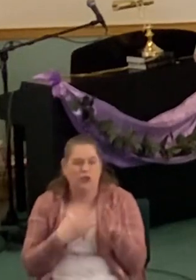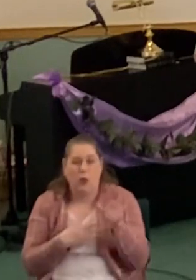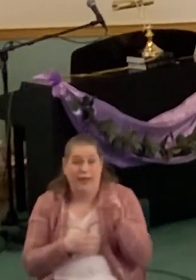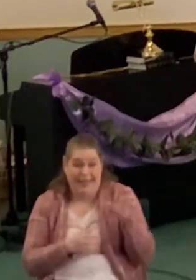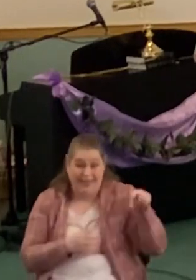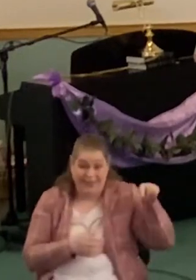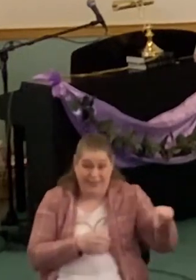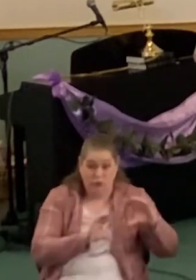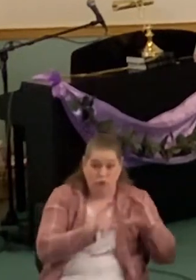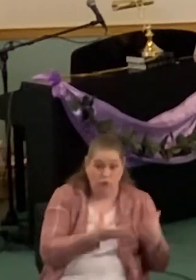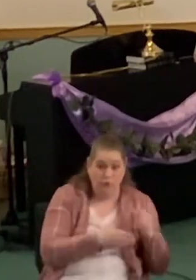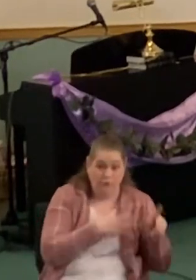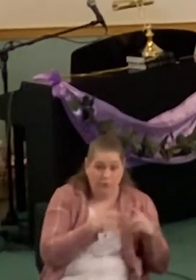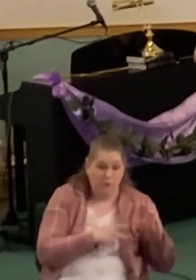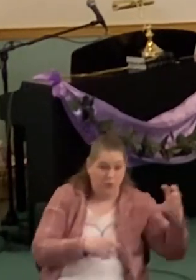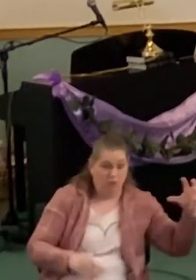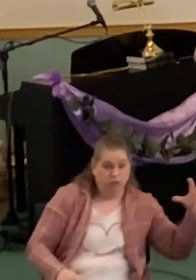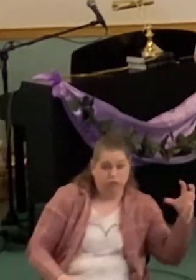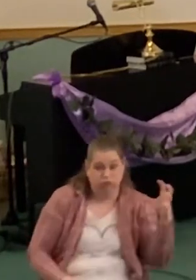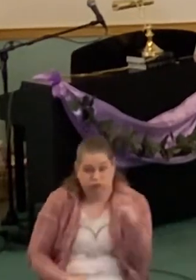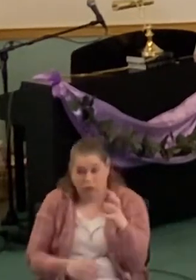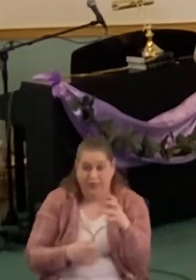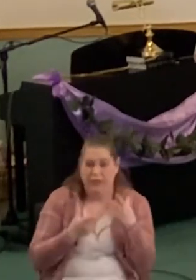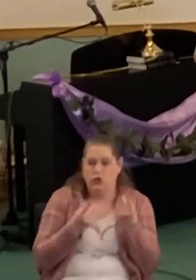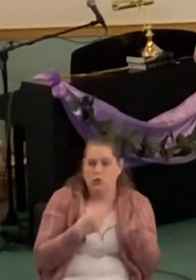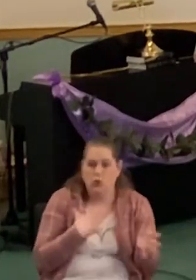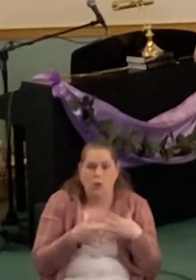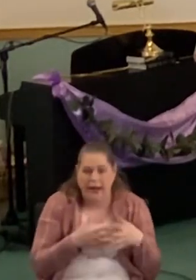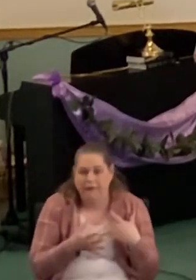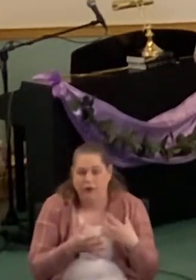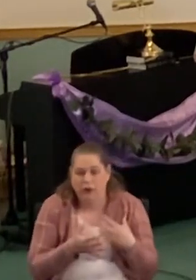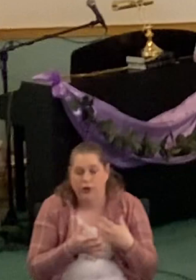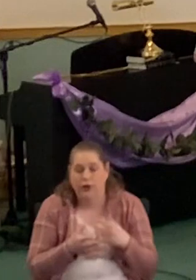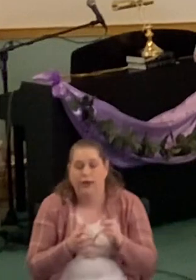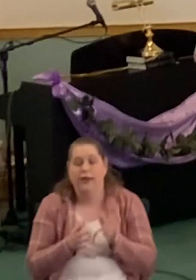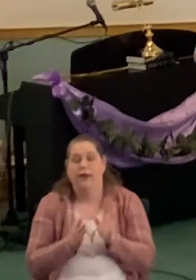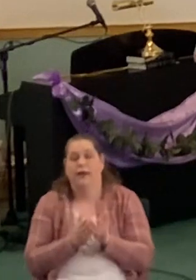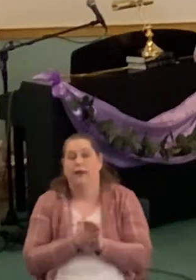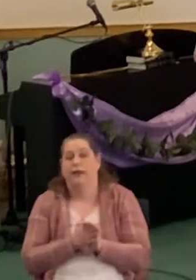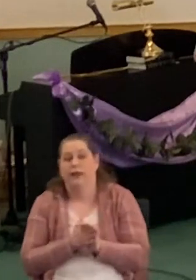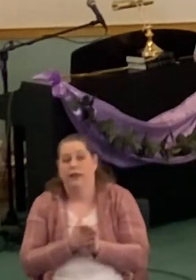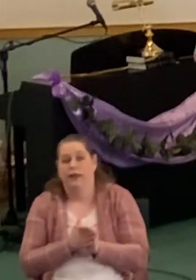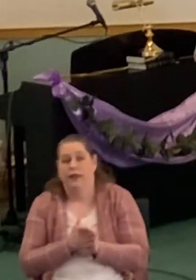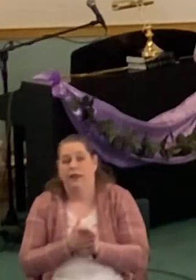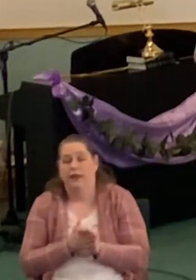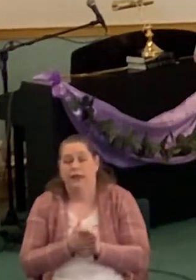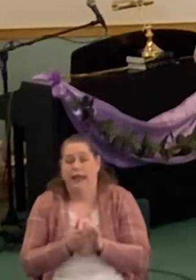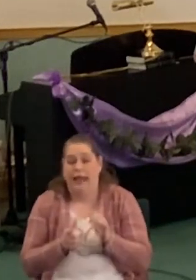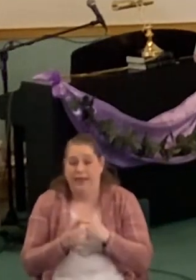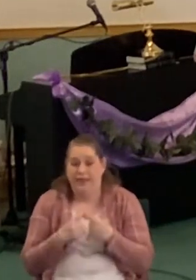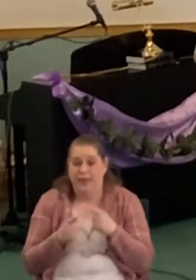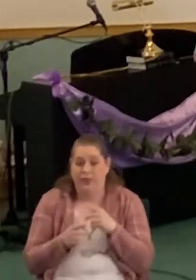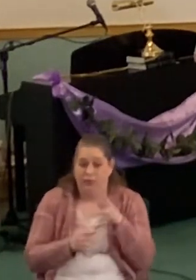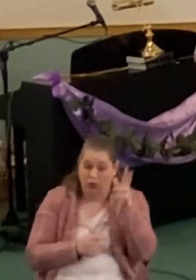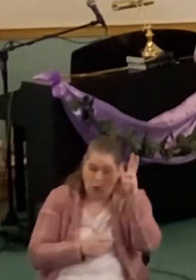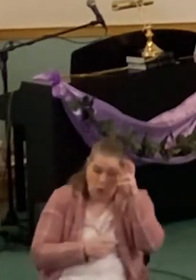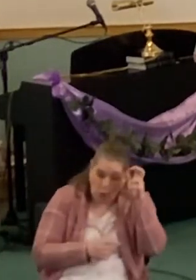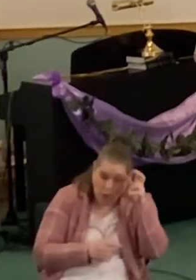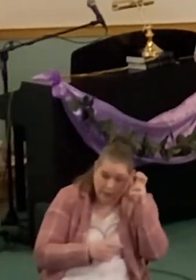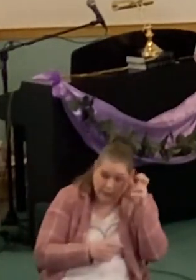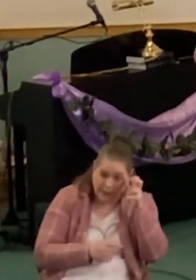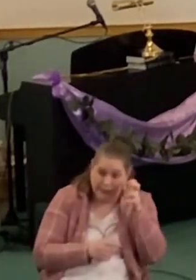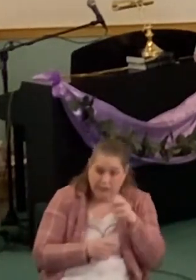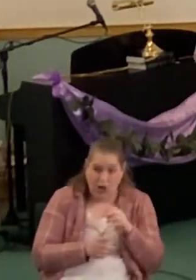whatever they want and nobody stops them. Then he describes their speed in verse 8. Their horses are